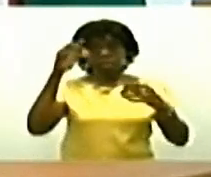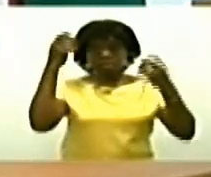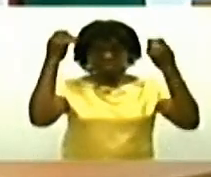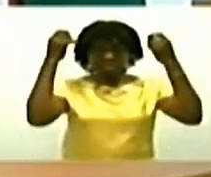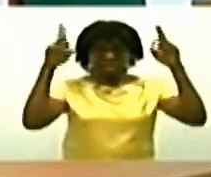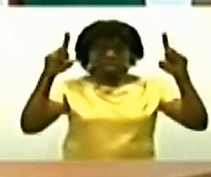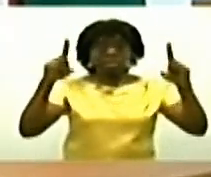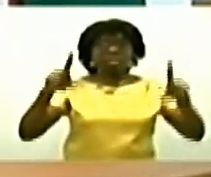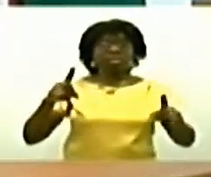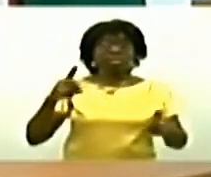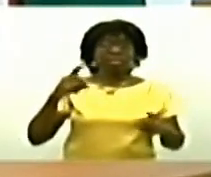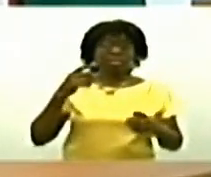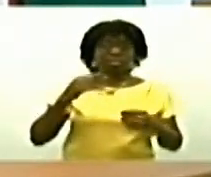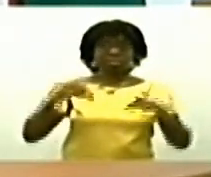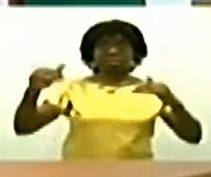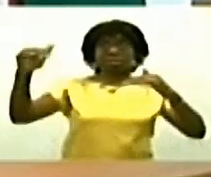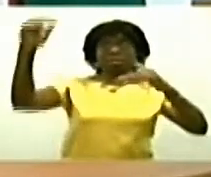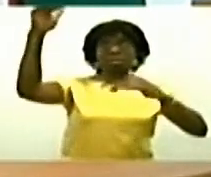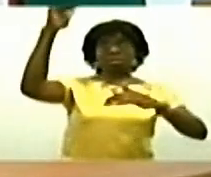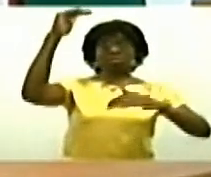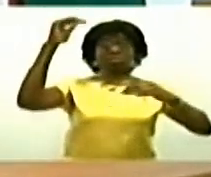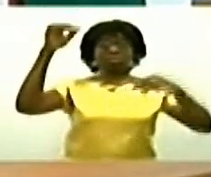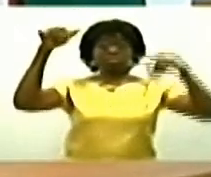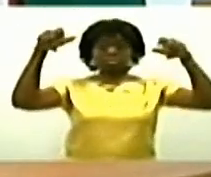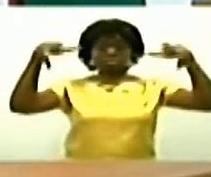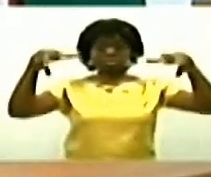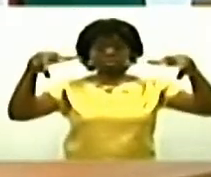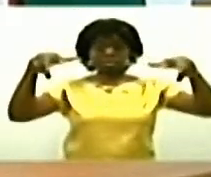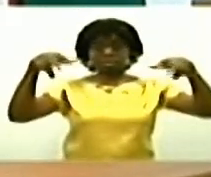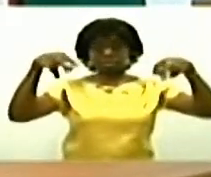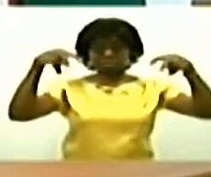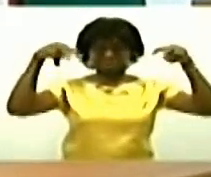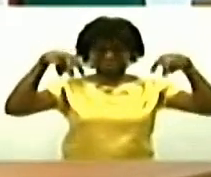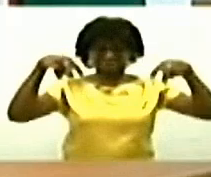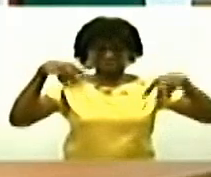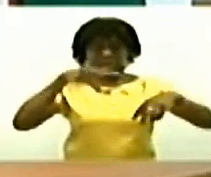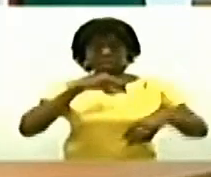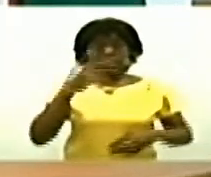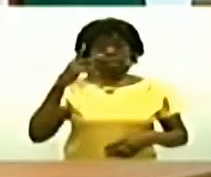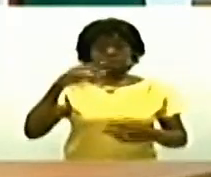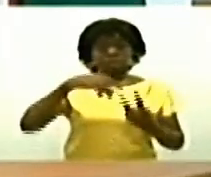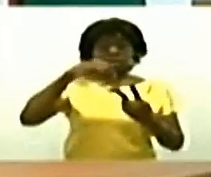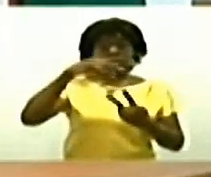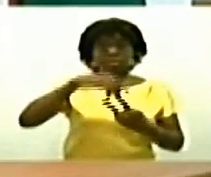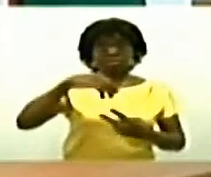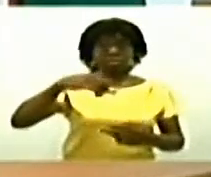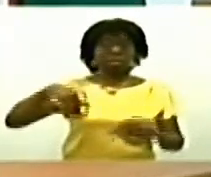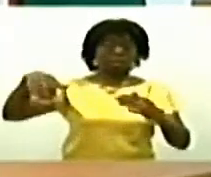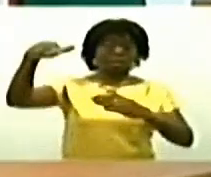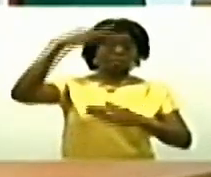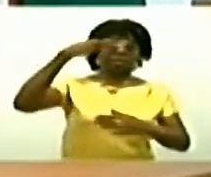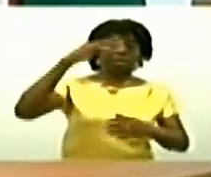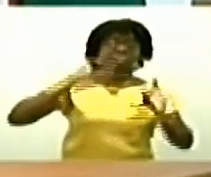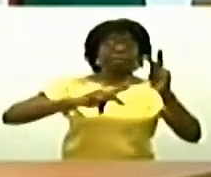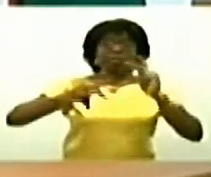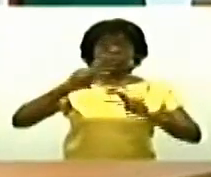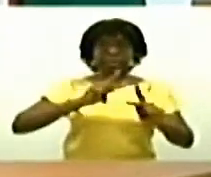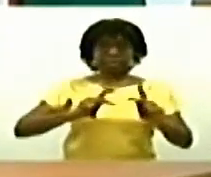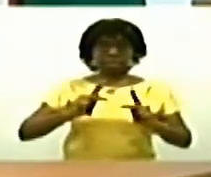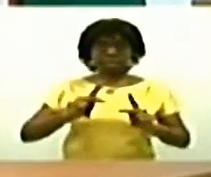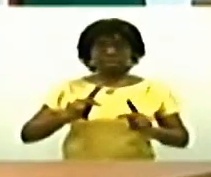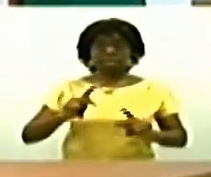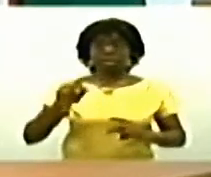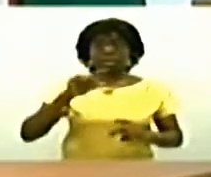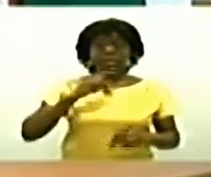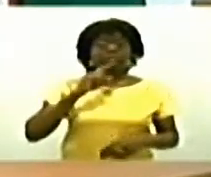fly in exalted towers and see themselves as chosen godlike figures, instructing everyone on things